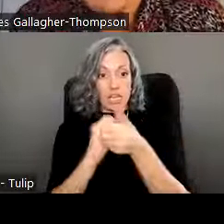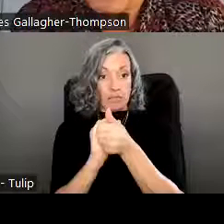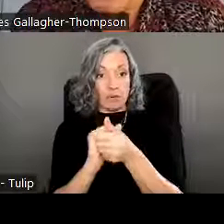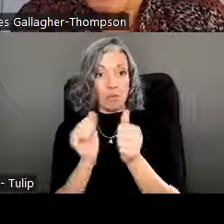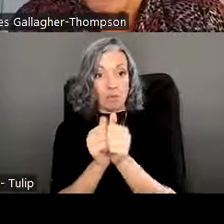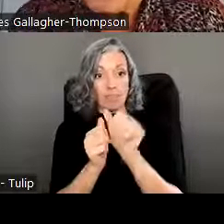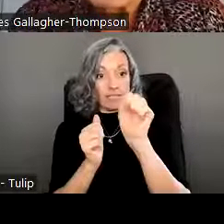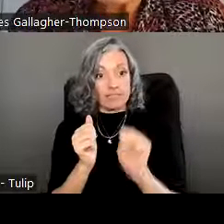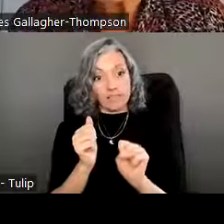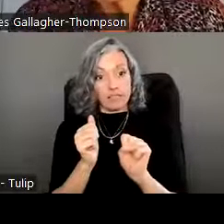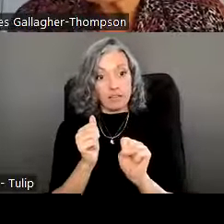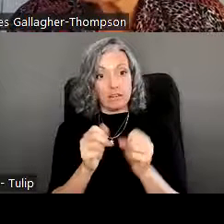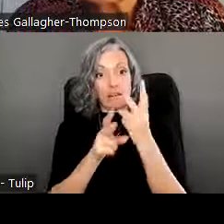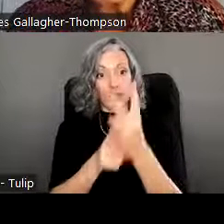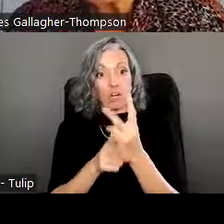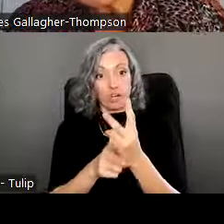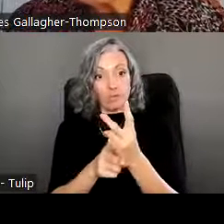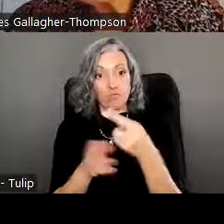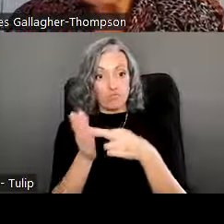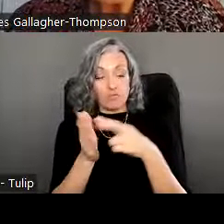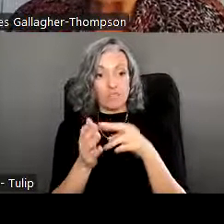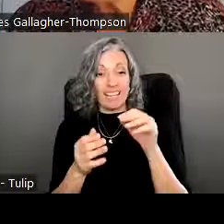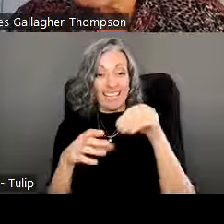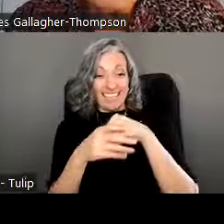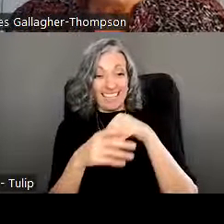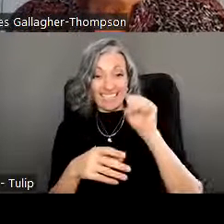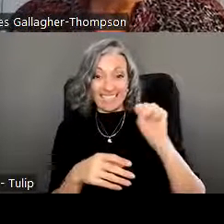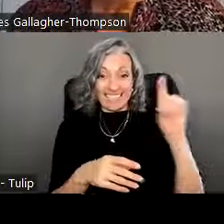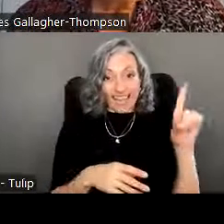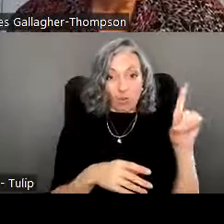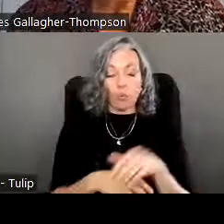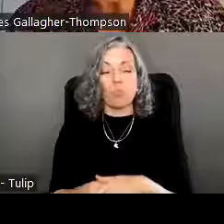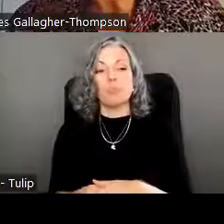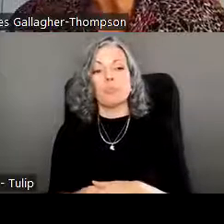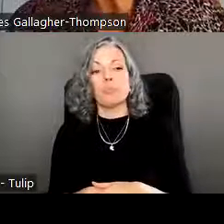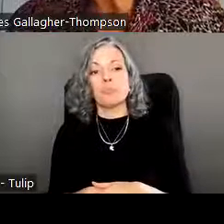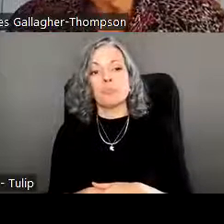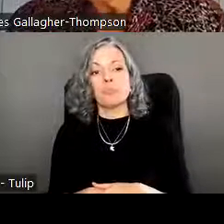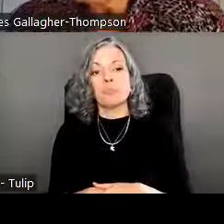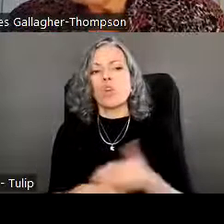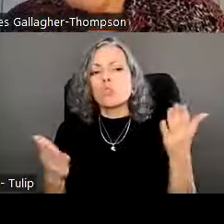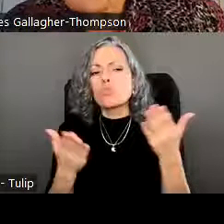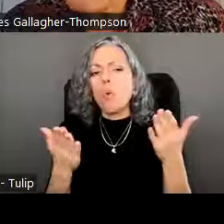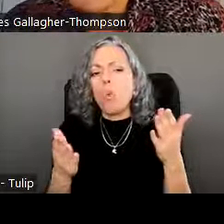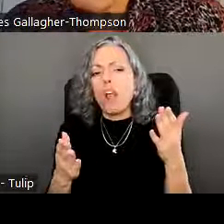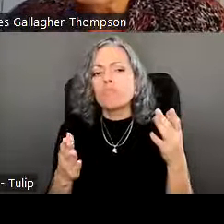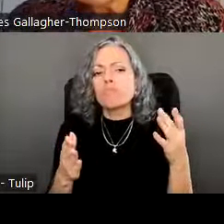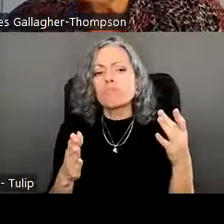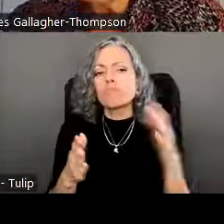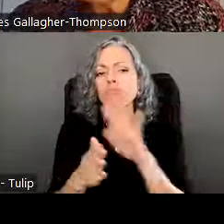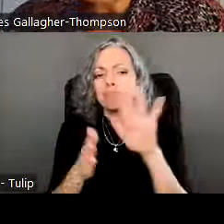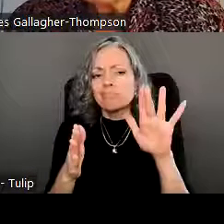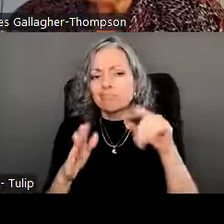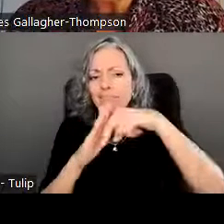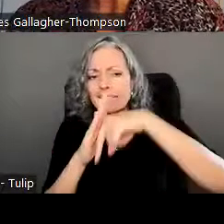Southern Caregiver Resource Center in San Diego. Next slide, please. So what are the core elements of the Coping